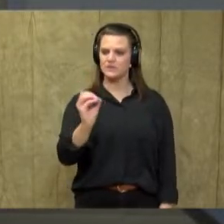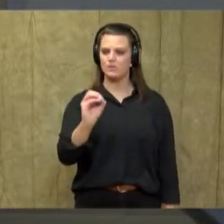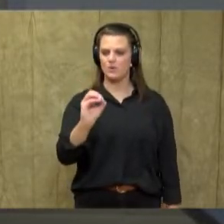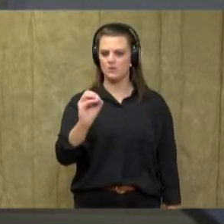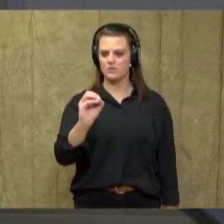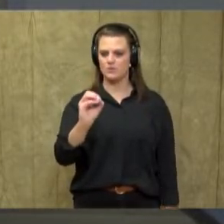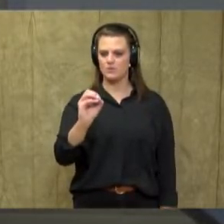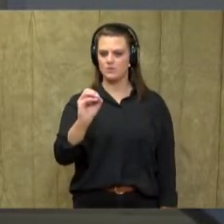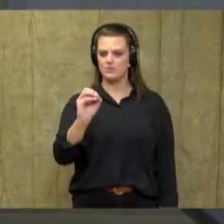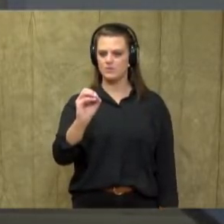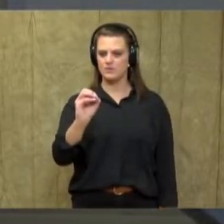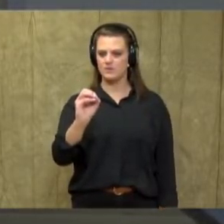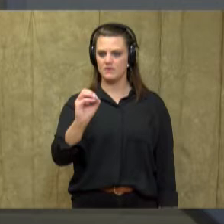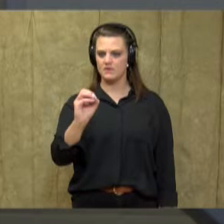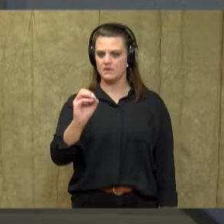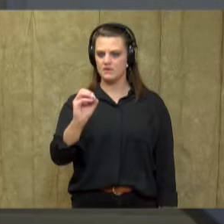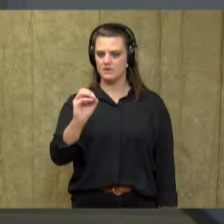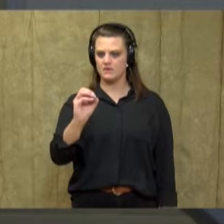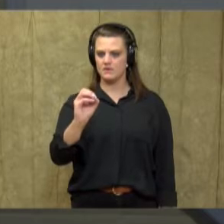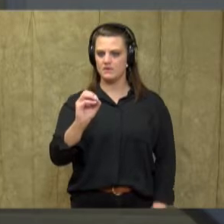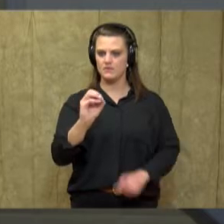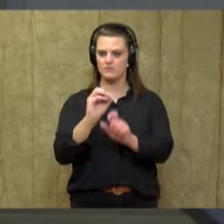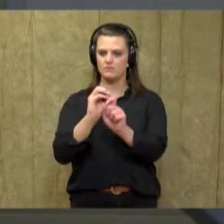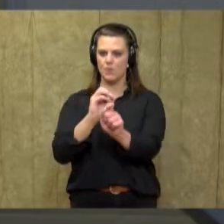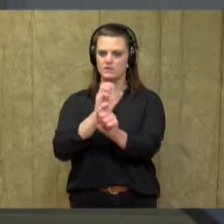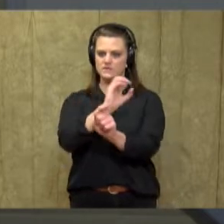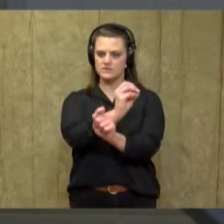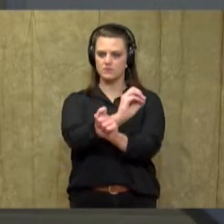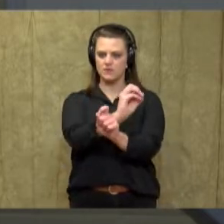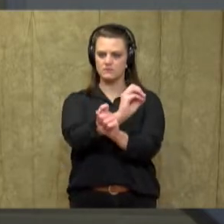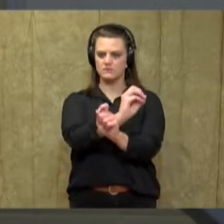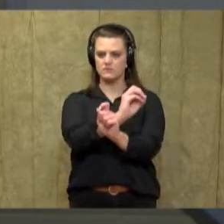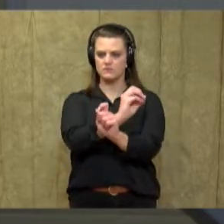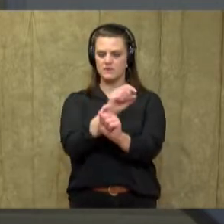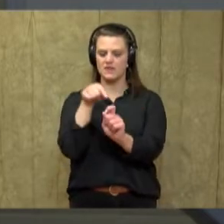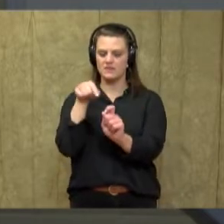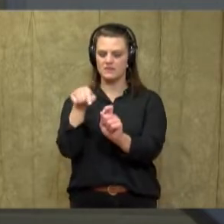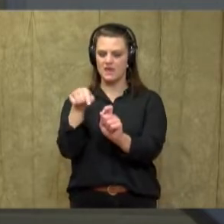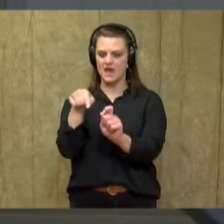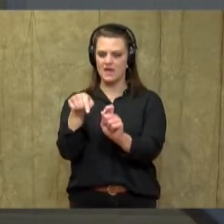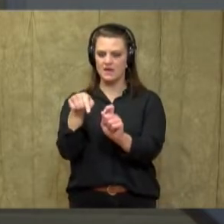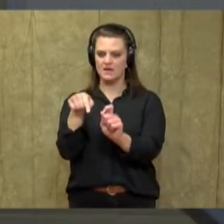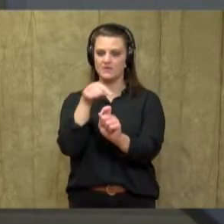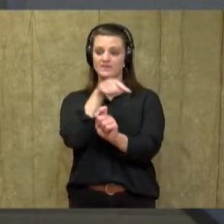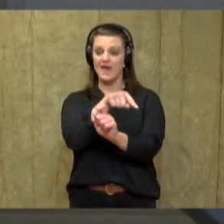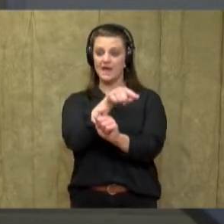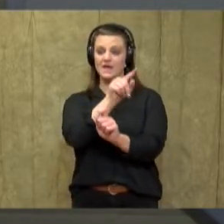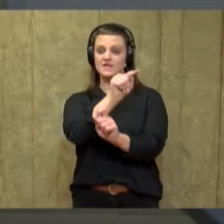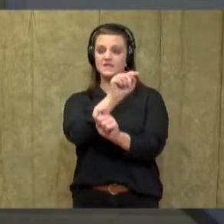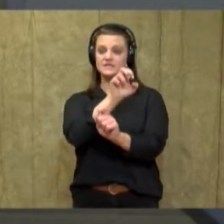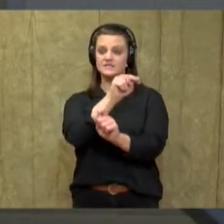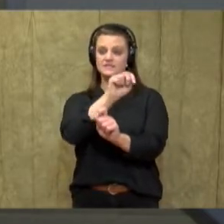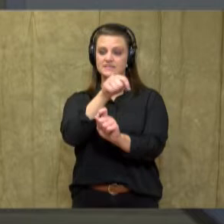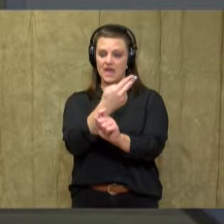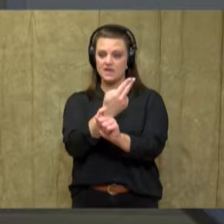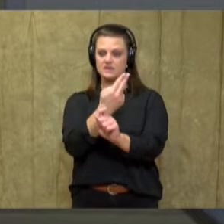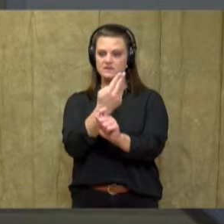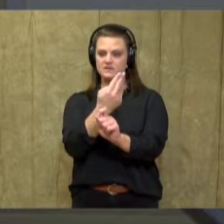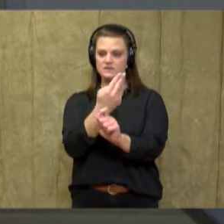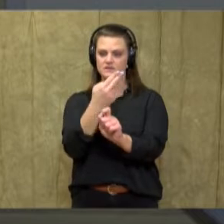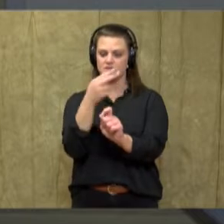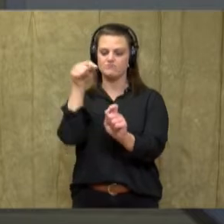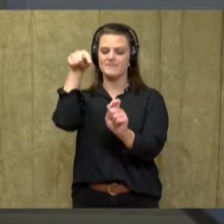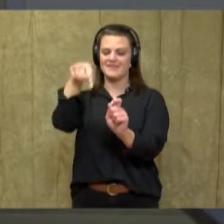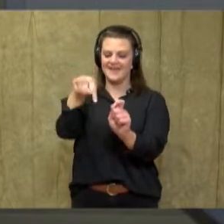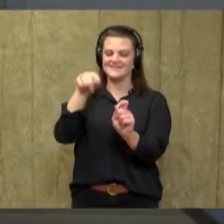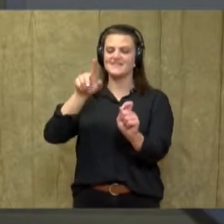there. And remember, this place is the tenths place. So since I have 4